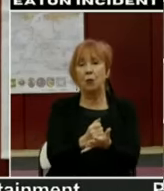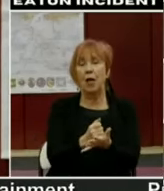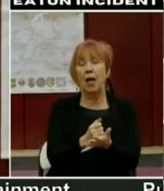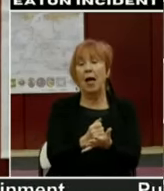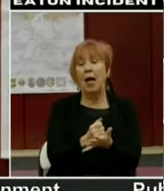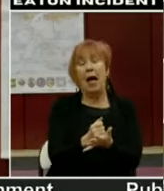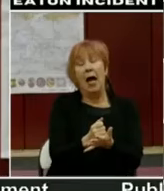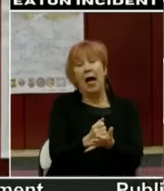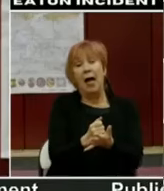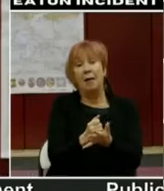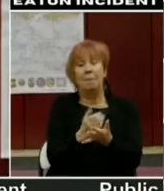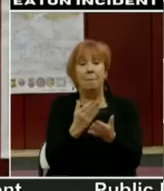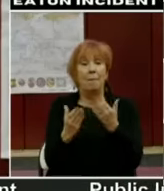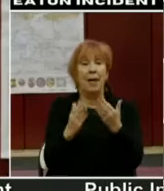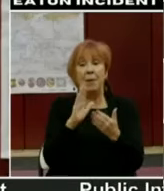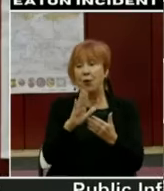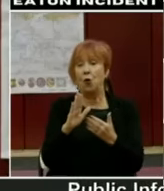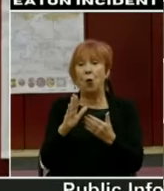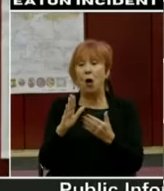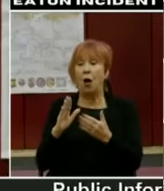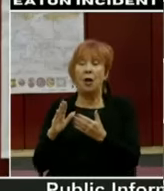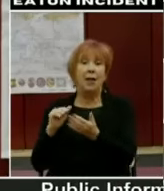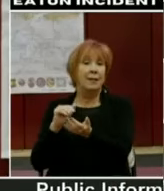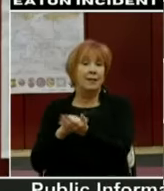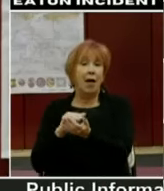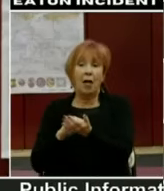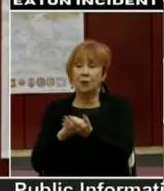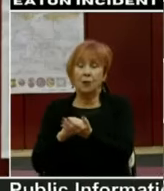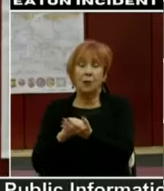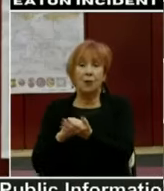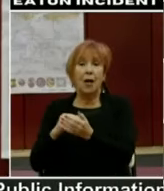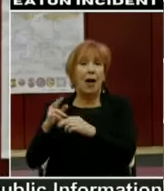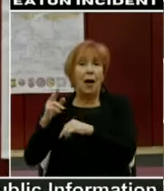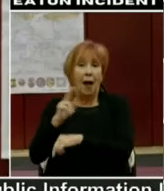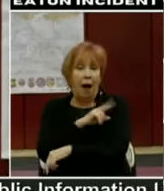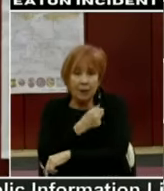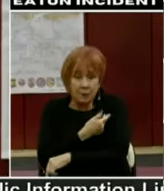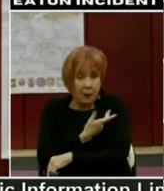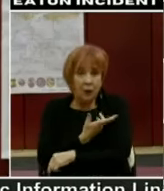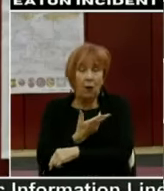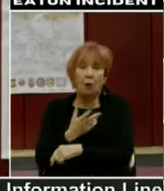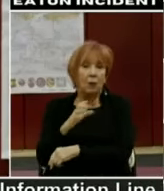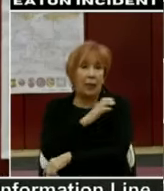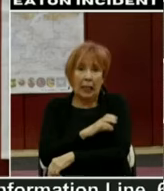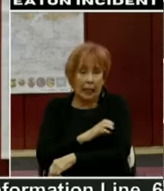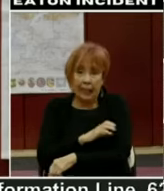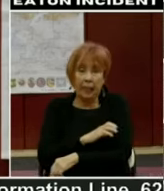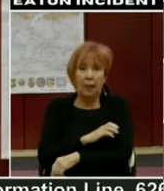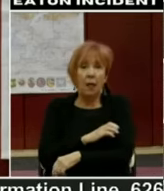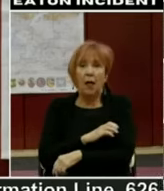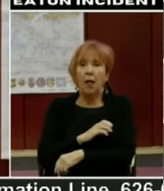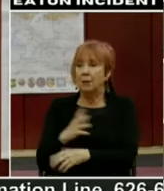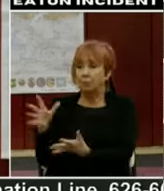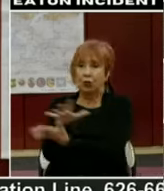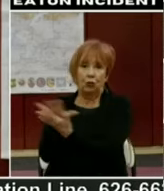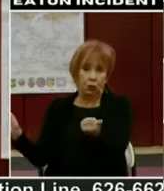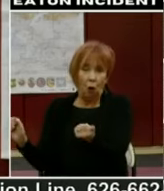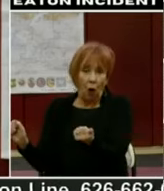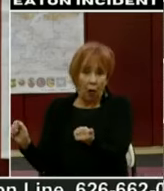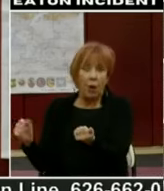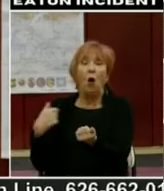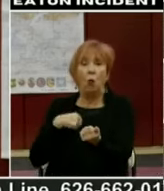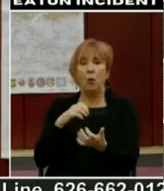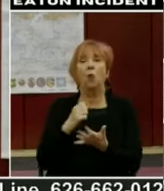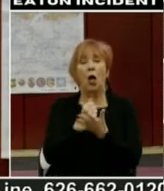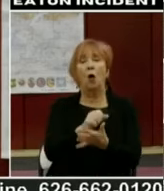no longer able to provide services because they've either been evacuated or they're in a zone where there's been a lot